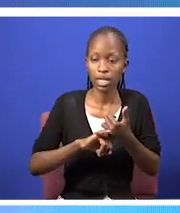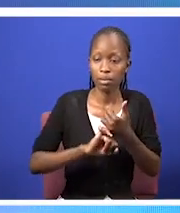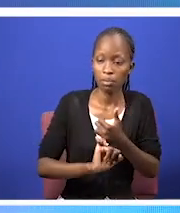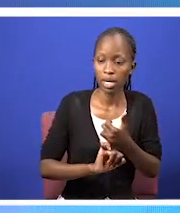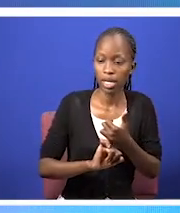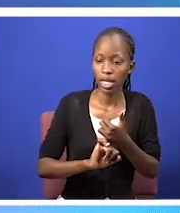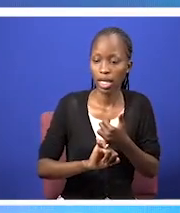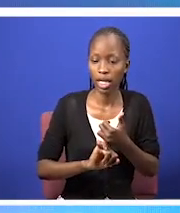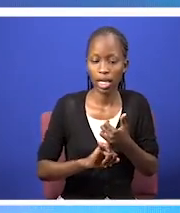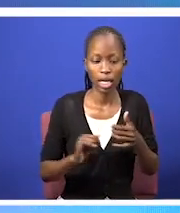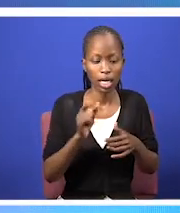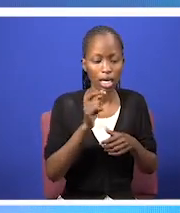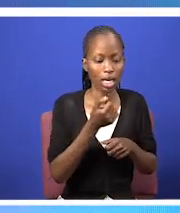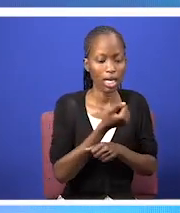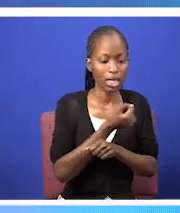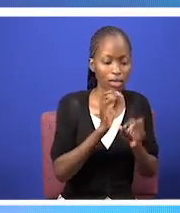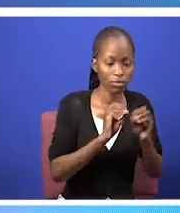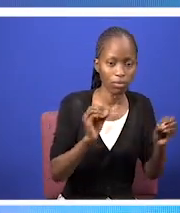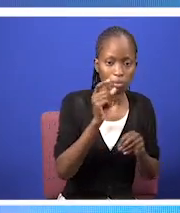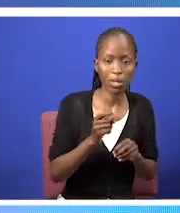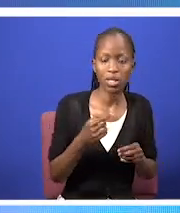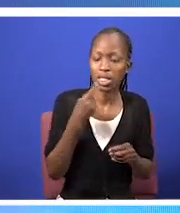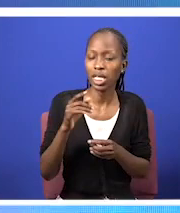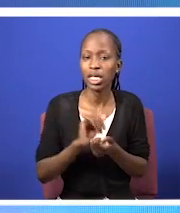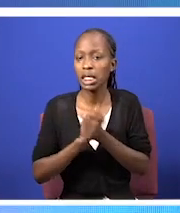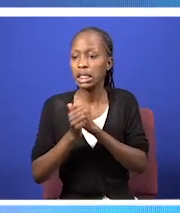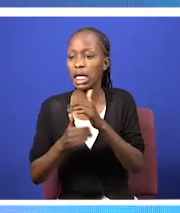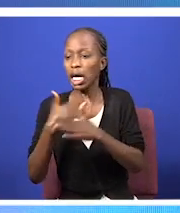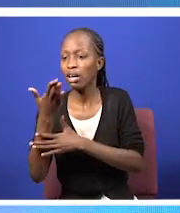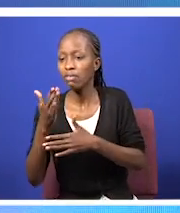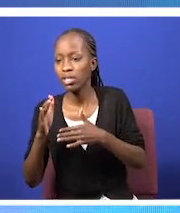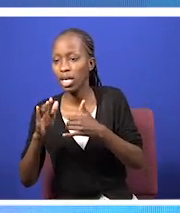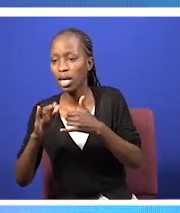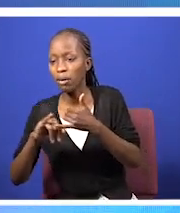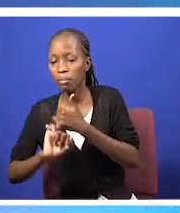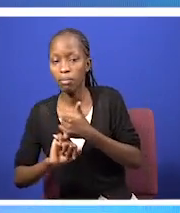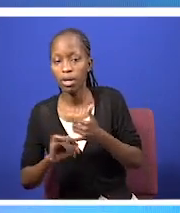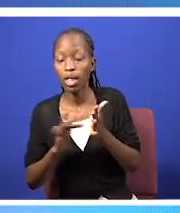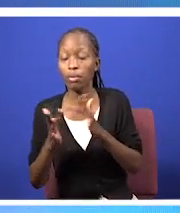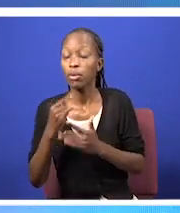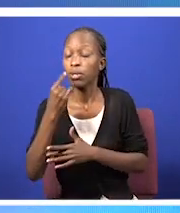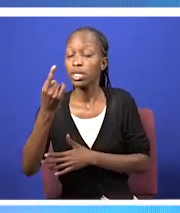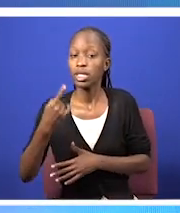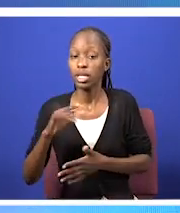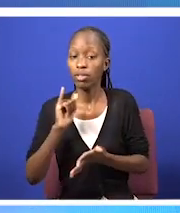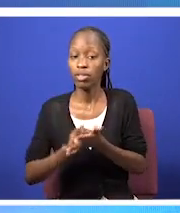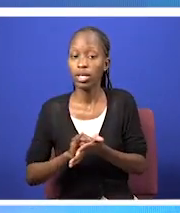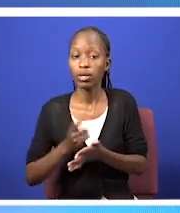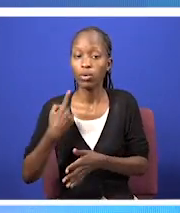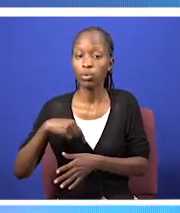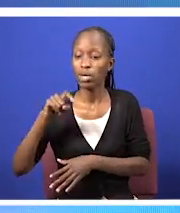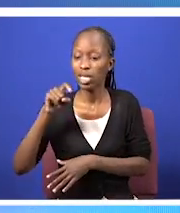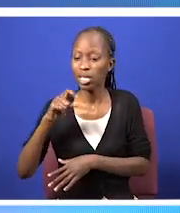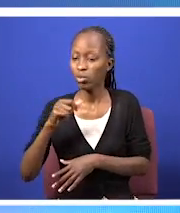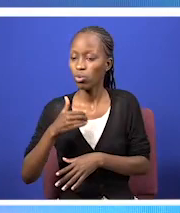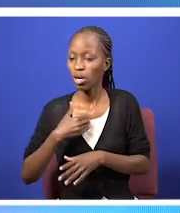marrying a non-believer and you just feel, oh, no problem, I'll change them after I get married to them. The Bible tells us in 1 Corinthians that we should have